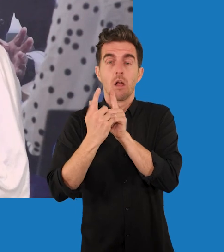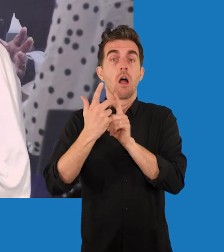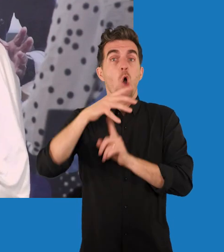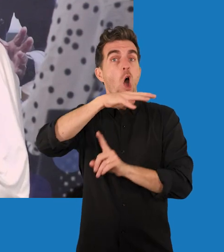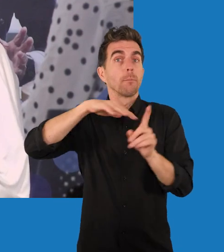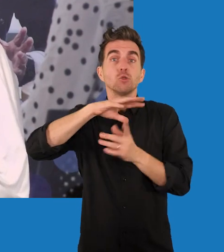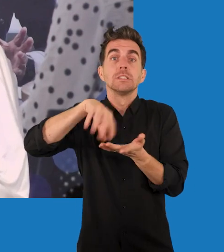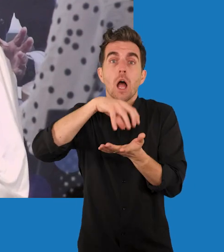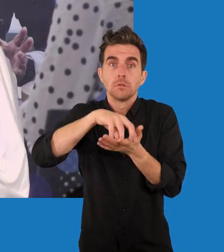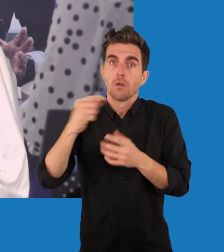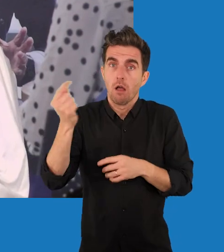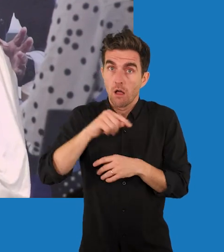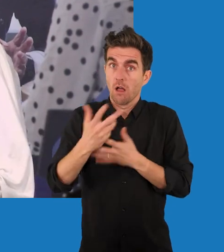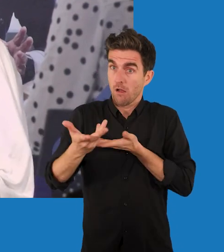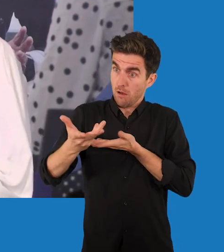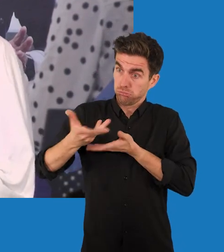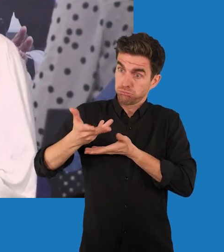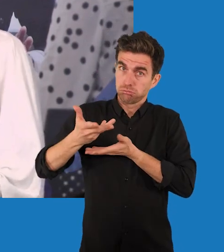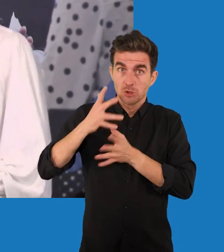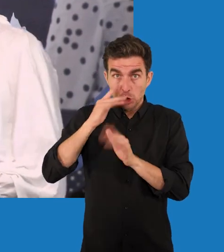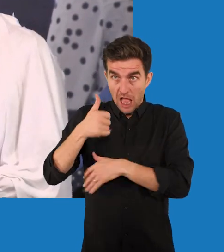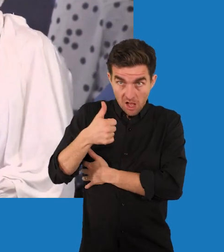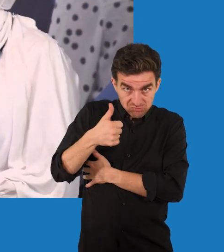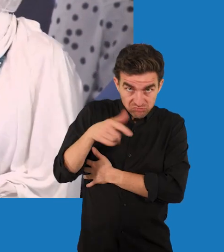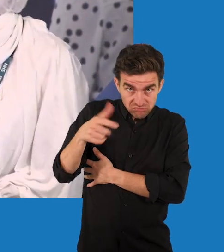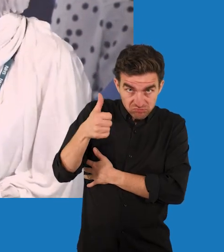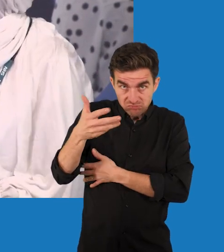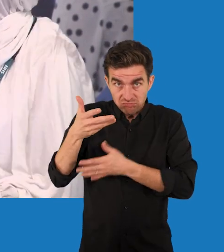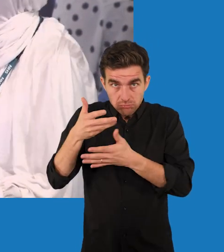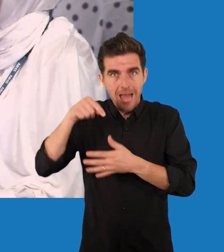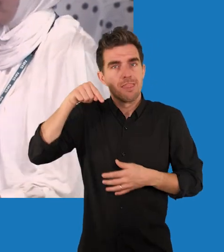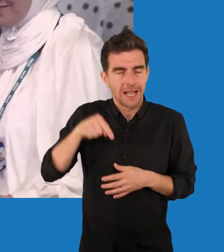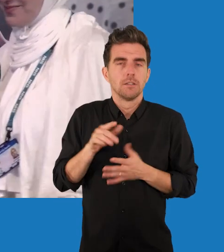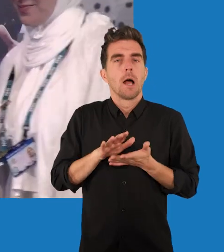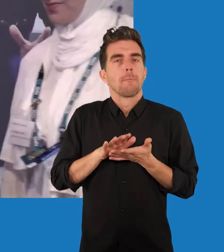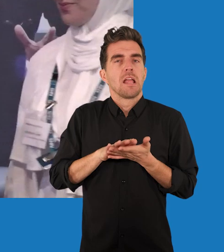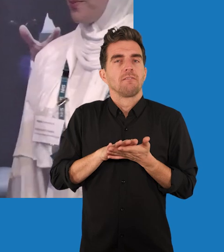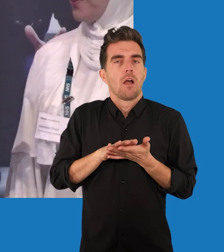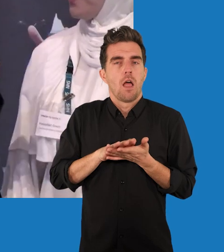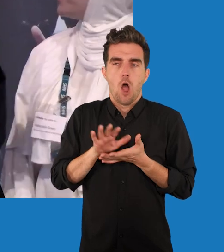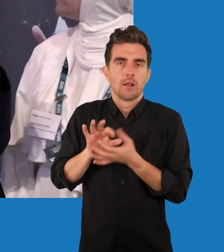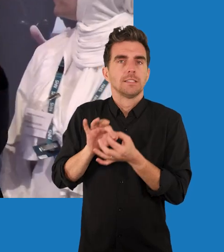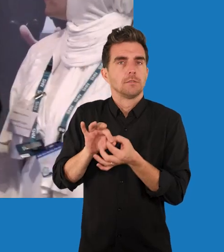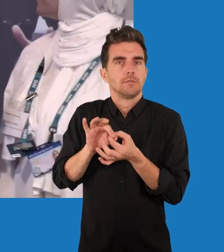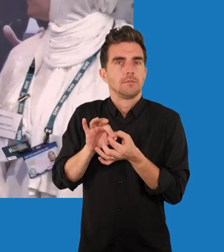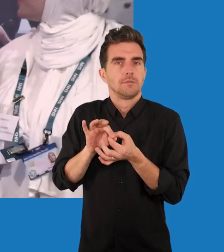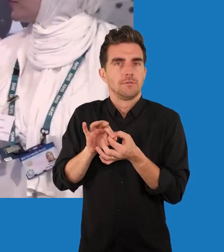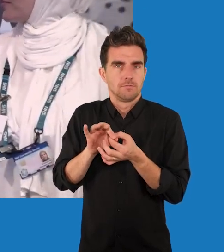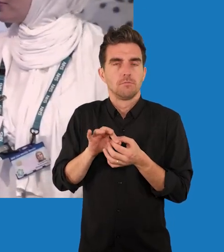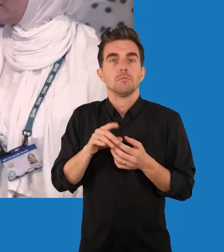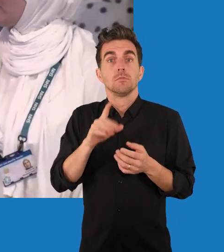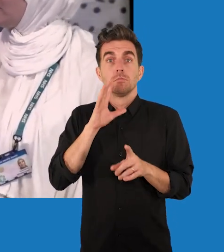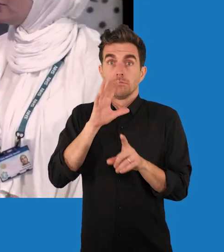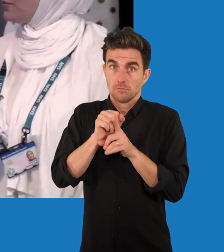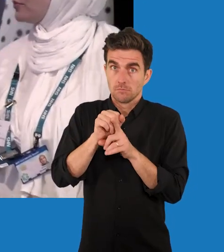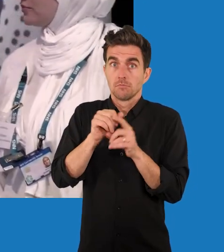or in a community centre and you just have a conversation with them and check up on them. And so each of these meaningful contacts,